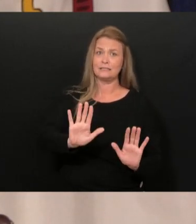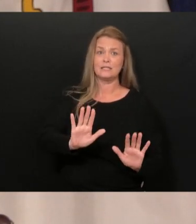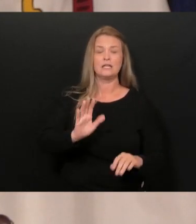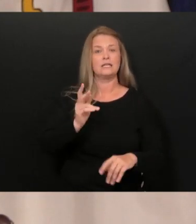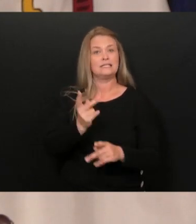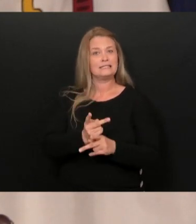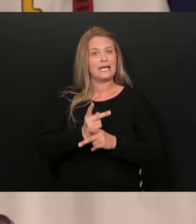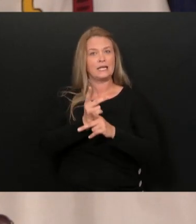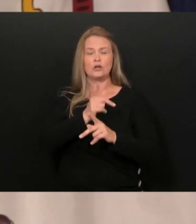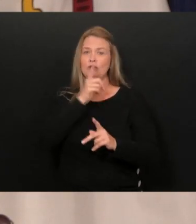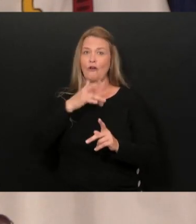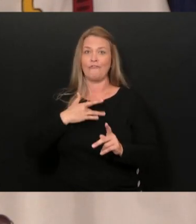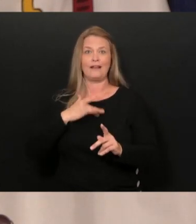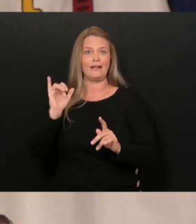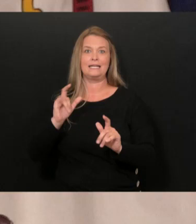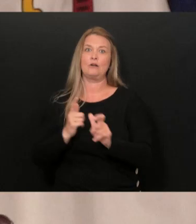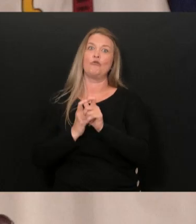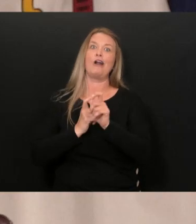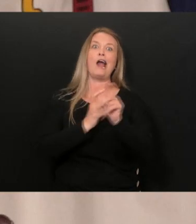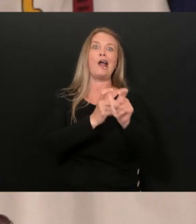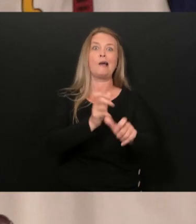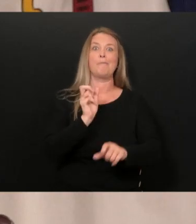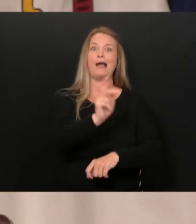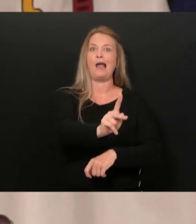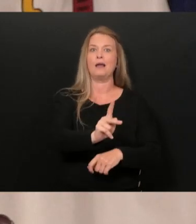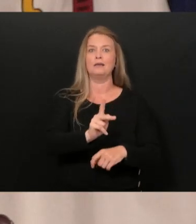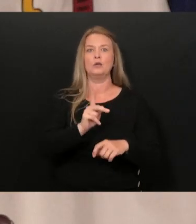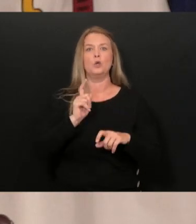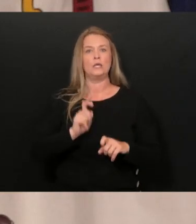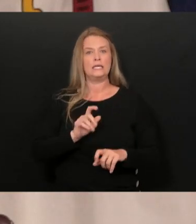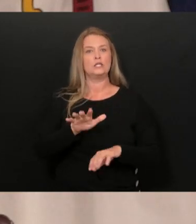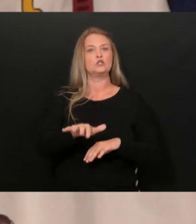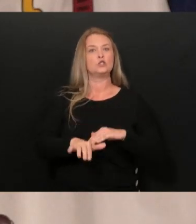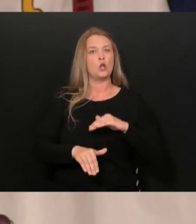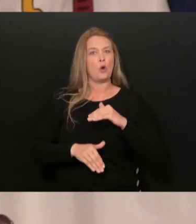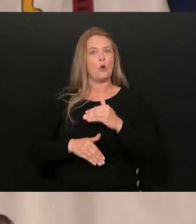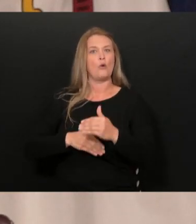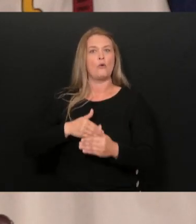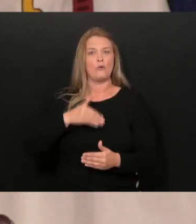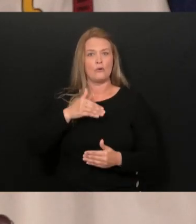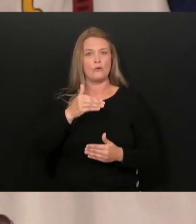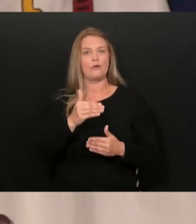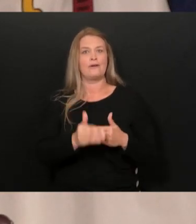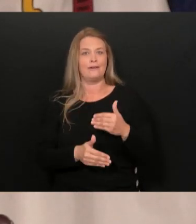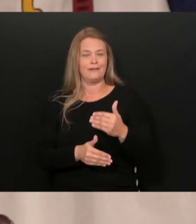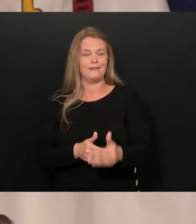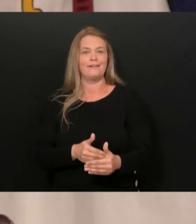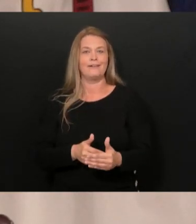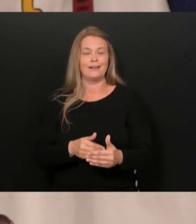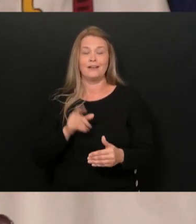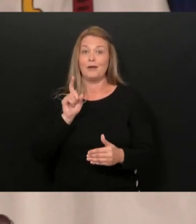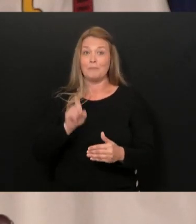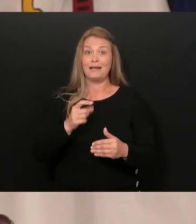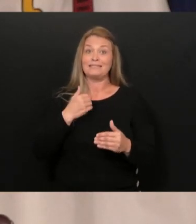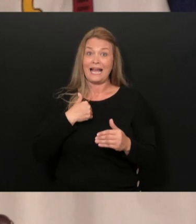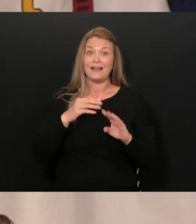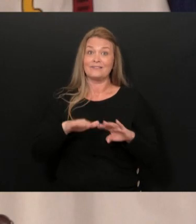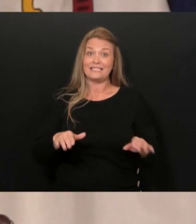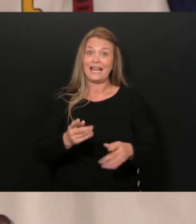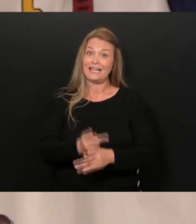to run back into this situation. We need to crawl back into this situation, and we have to have our daycare centers